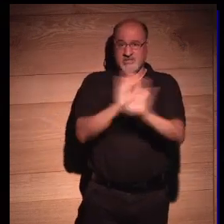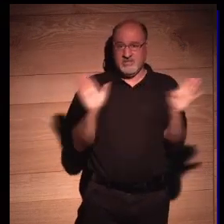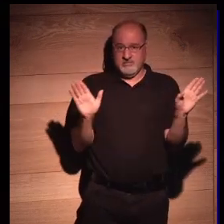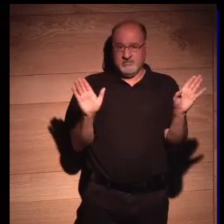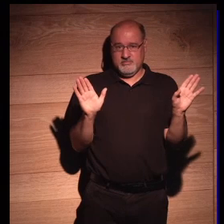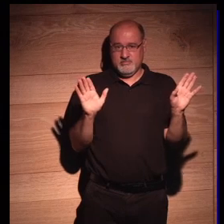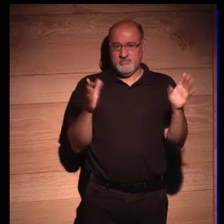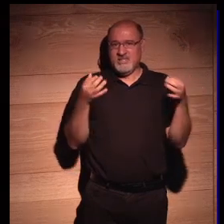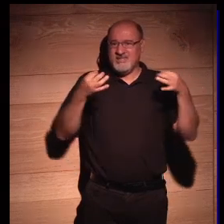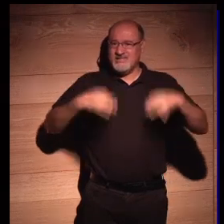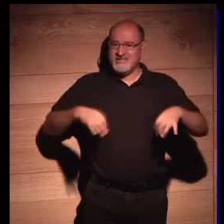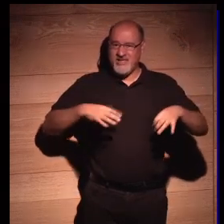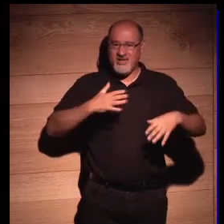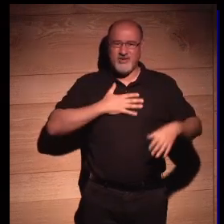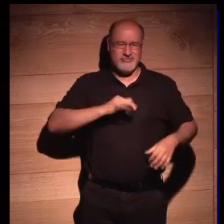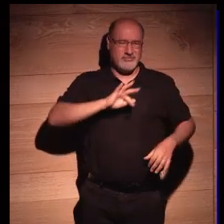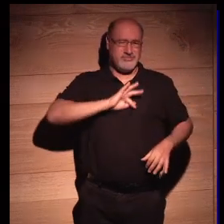can.